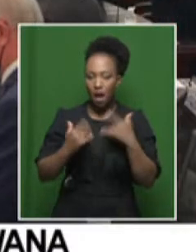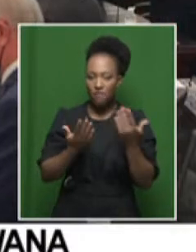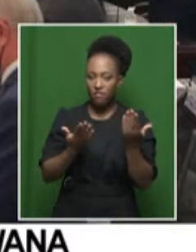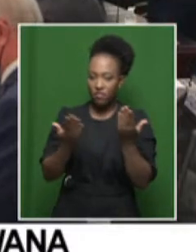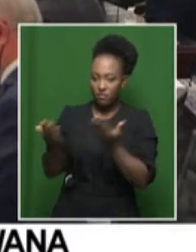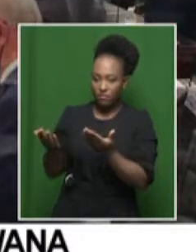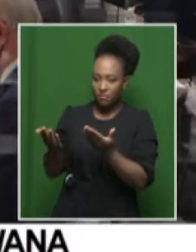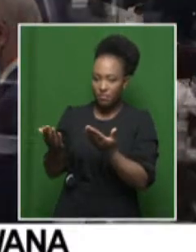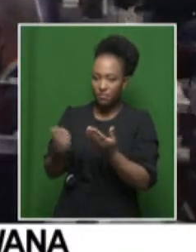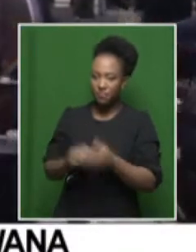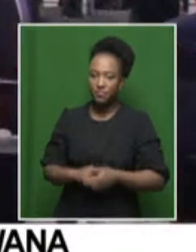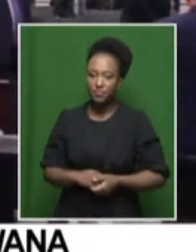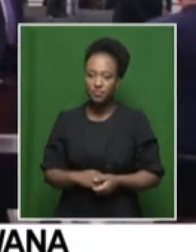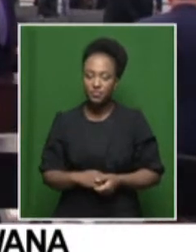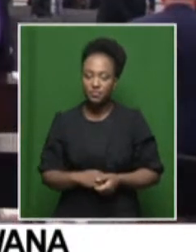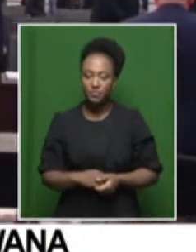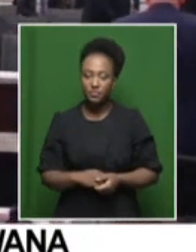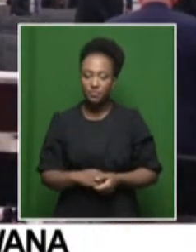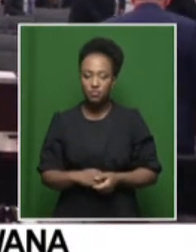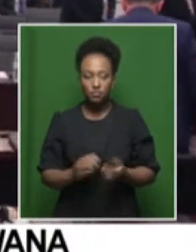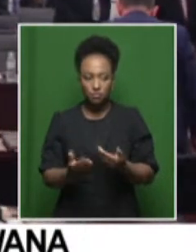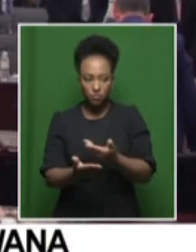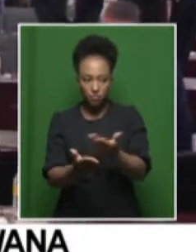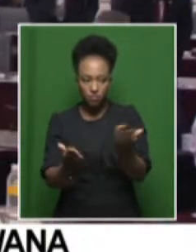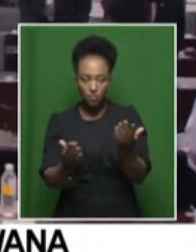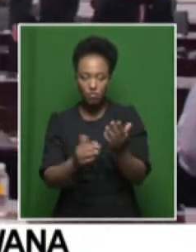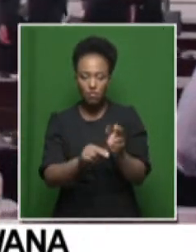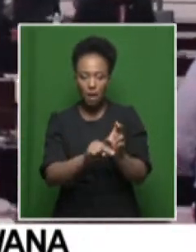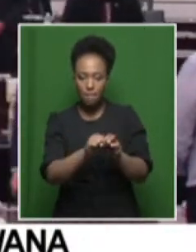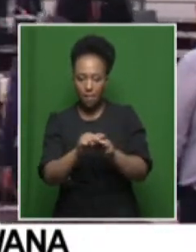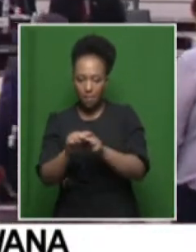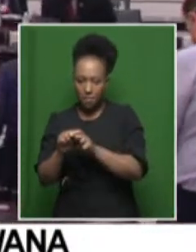brief to that. You may be seated.